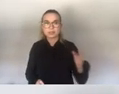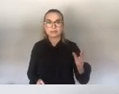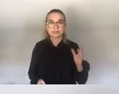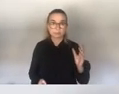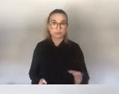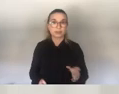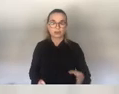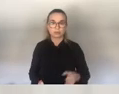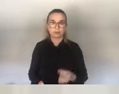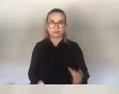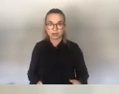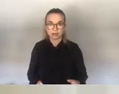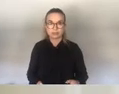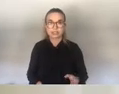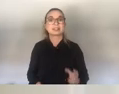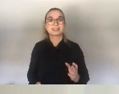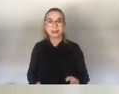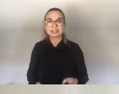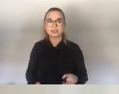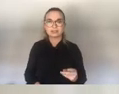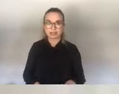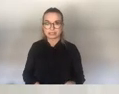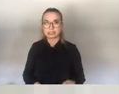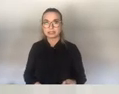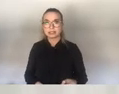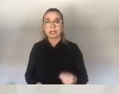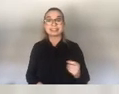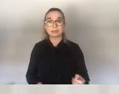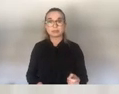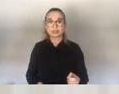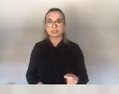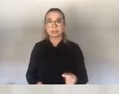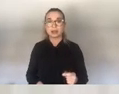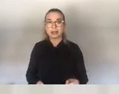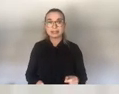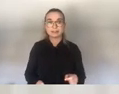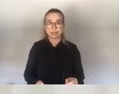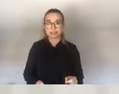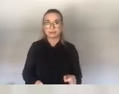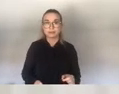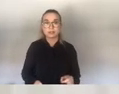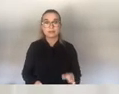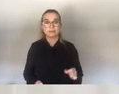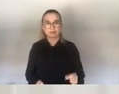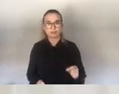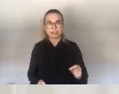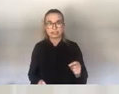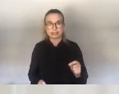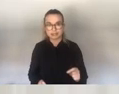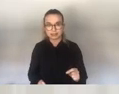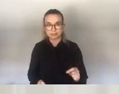this type of exposure therapy with VR has been scientifically validated and demonstrated to be highly effective for